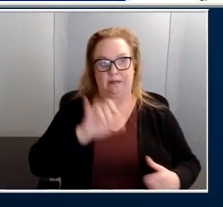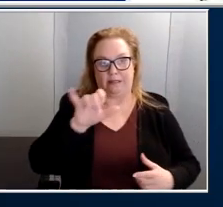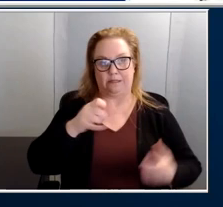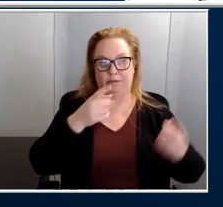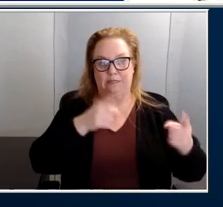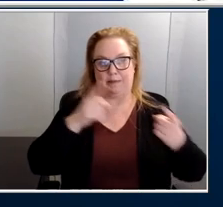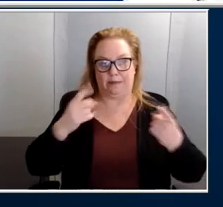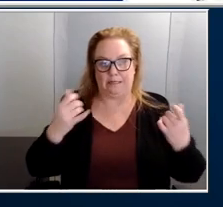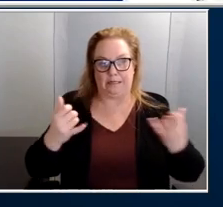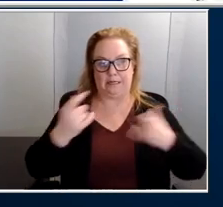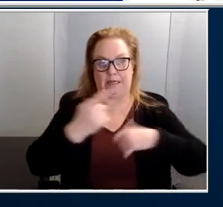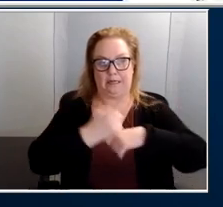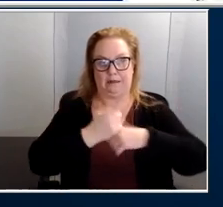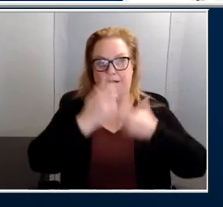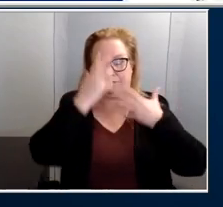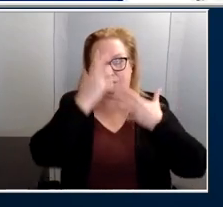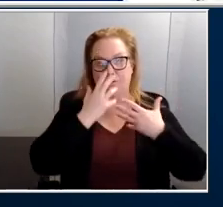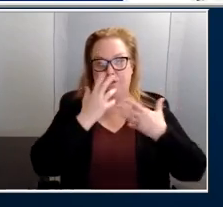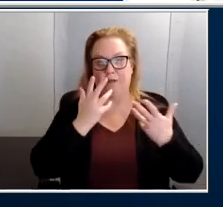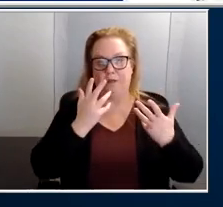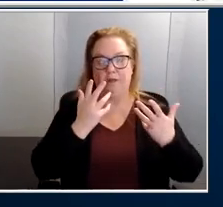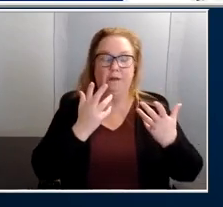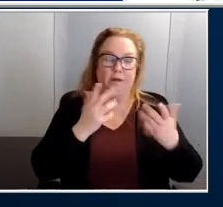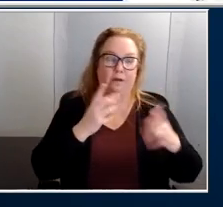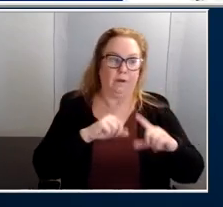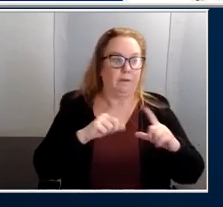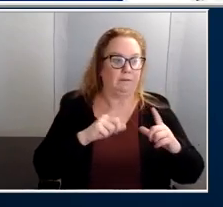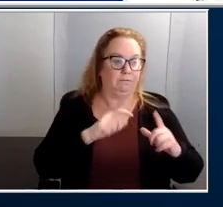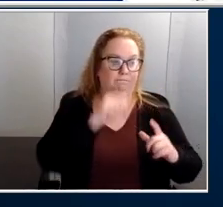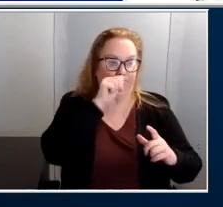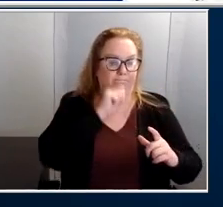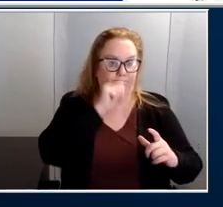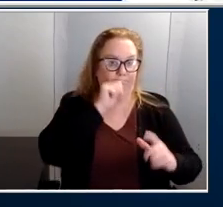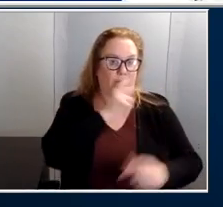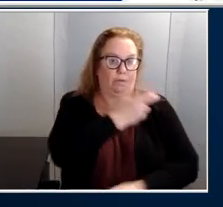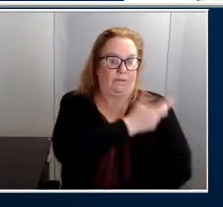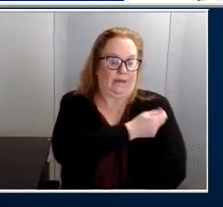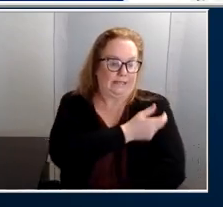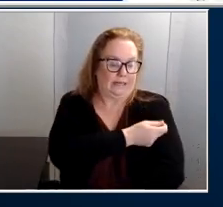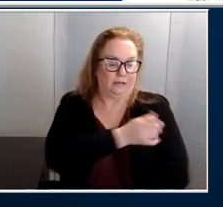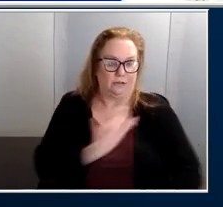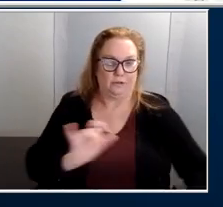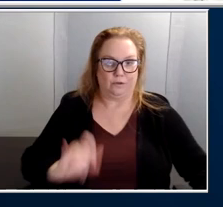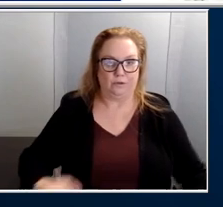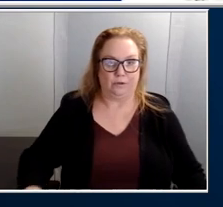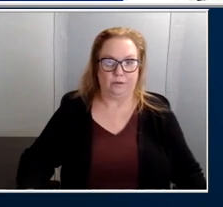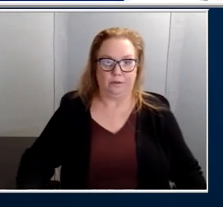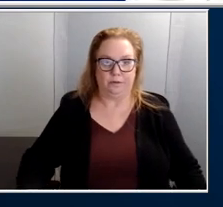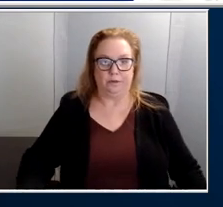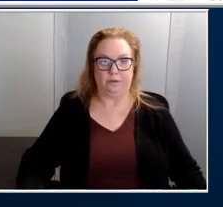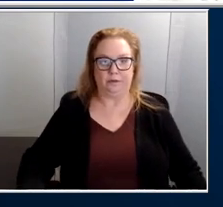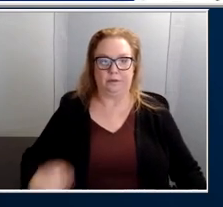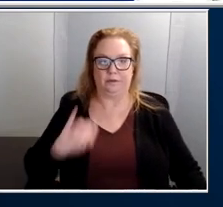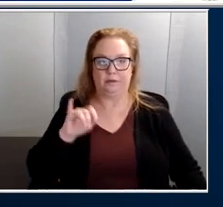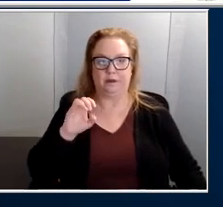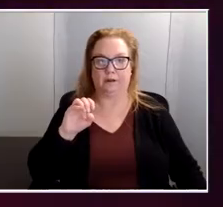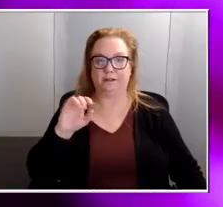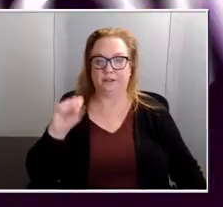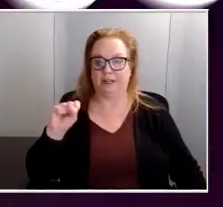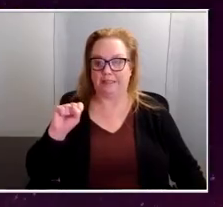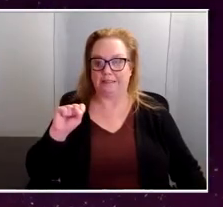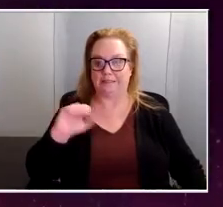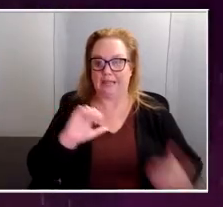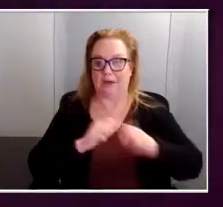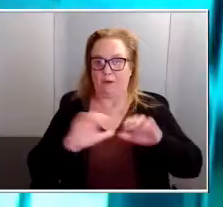today. And fortunately, we've been able to cope with that a little bit better, especially with vaccination and other therapies. All right, Jess, how are you